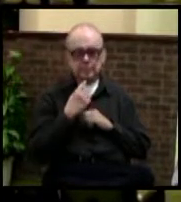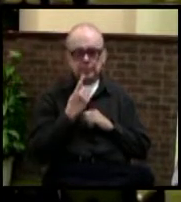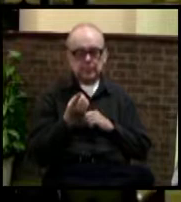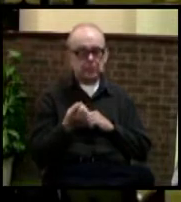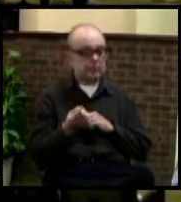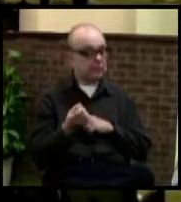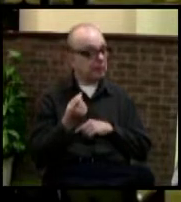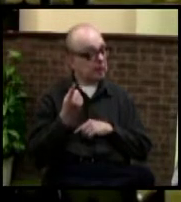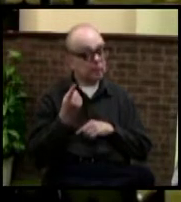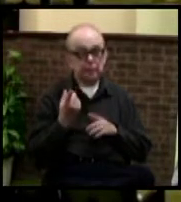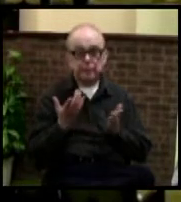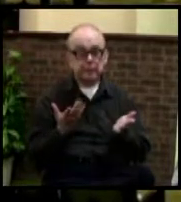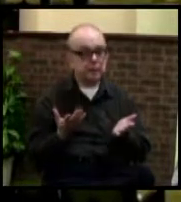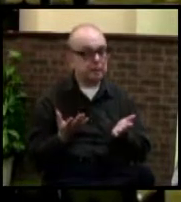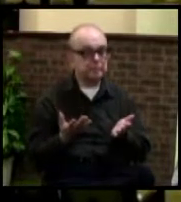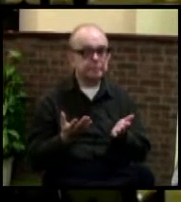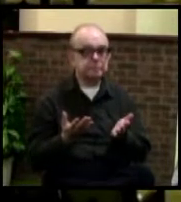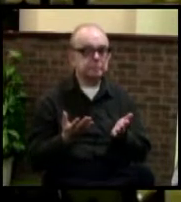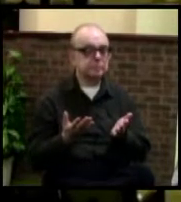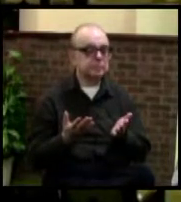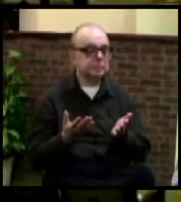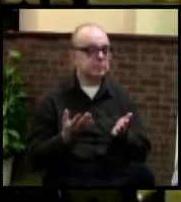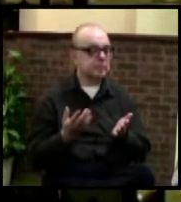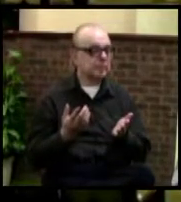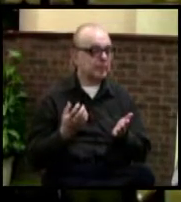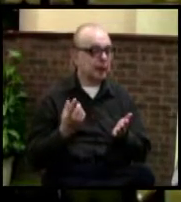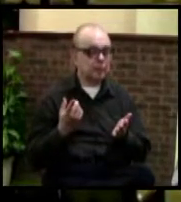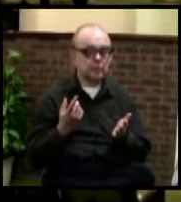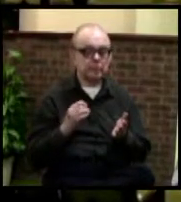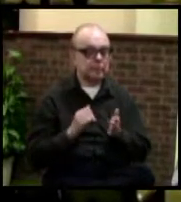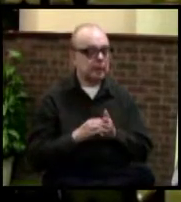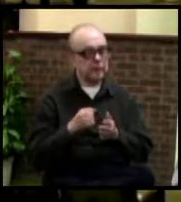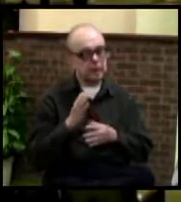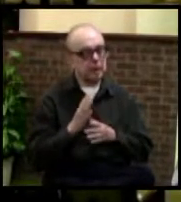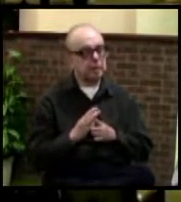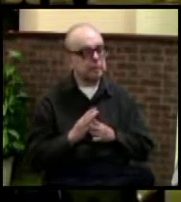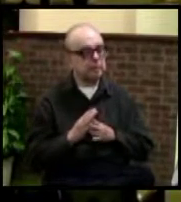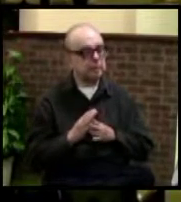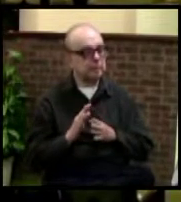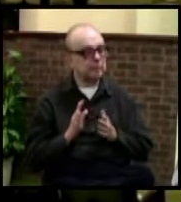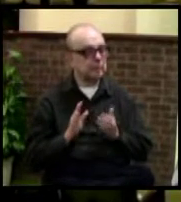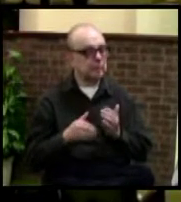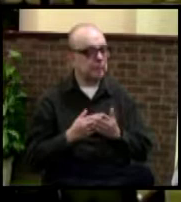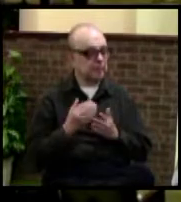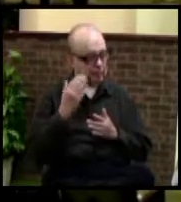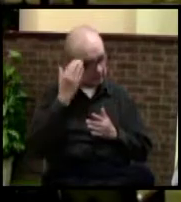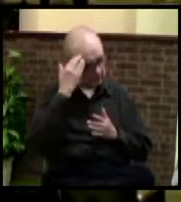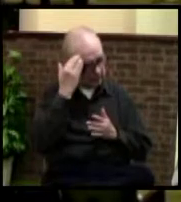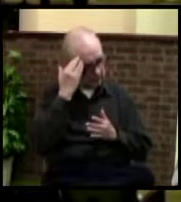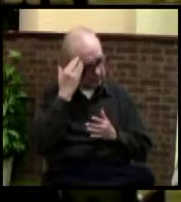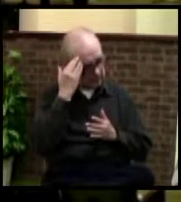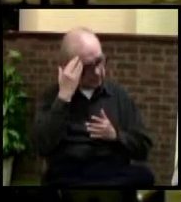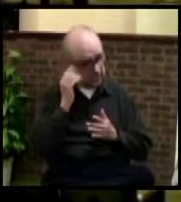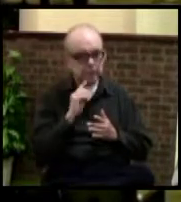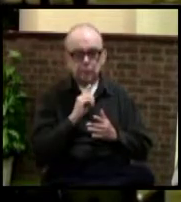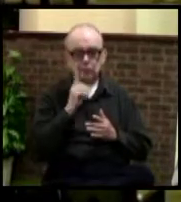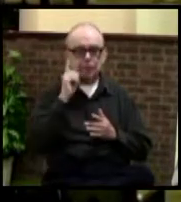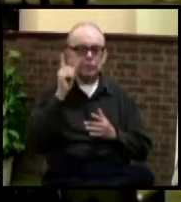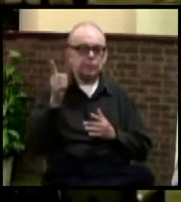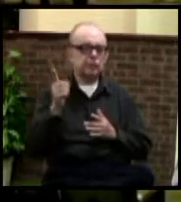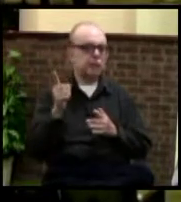say, God, I have no clue. I have no clue. All I know is this must have been